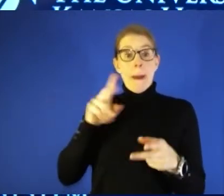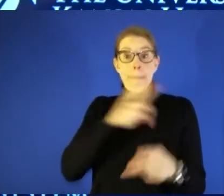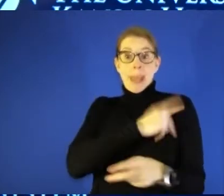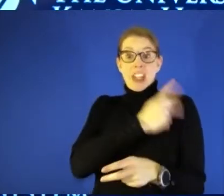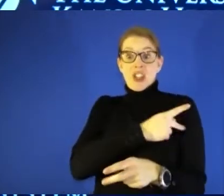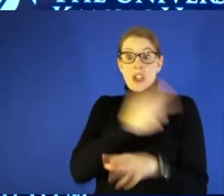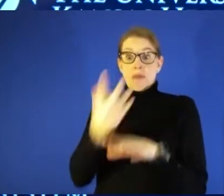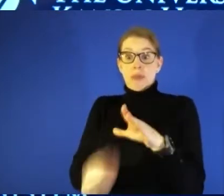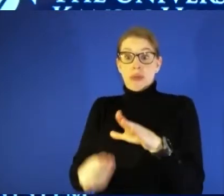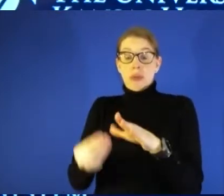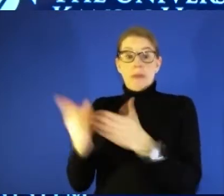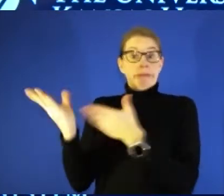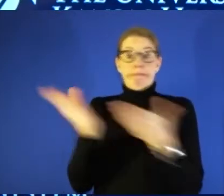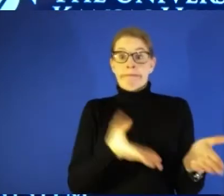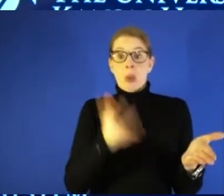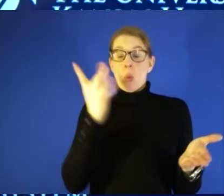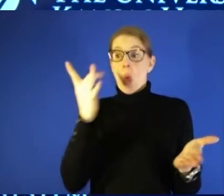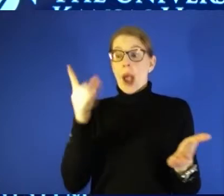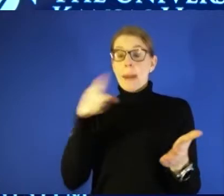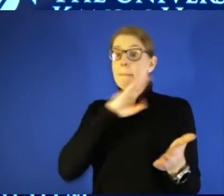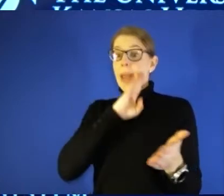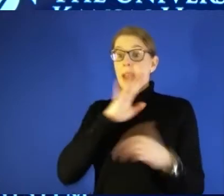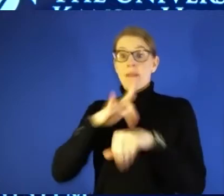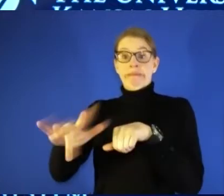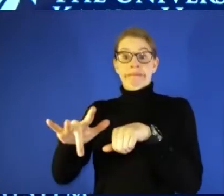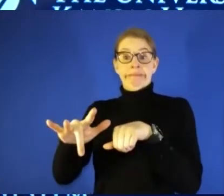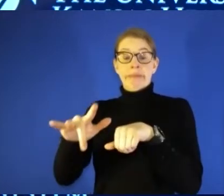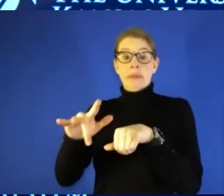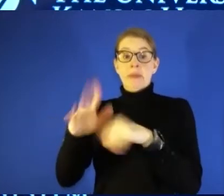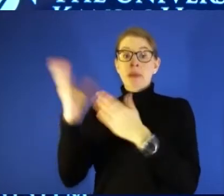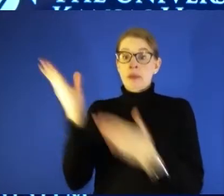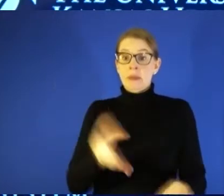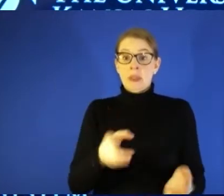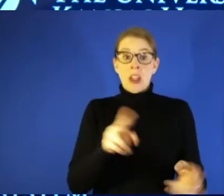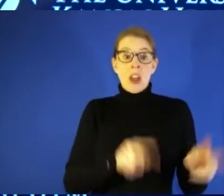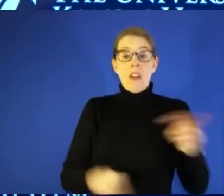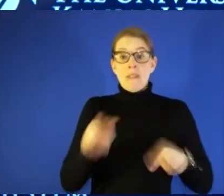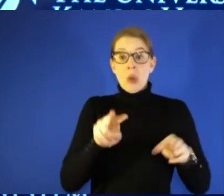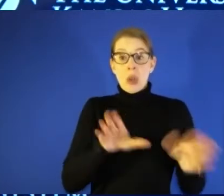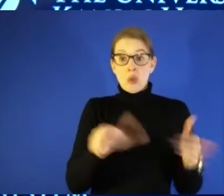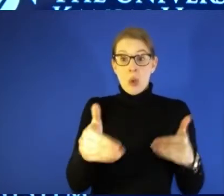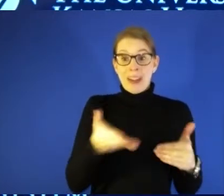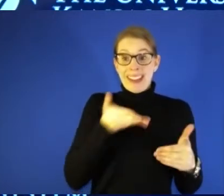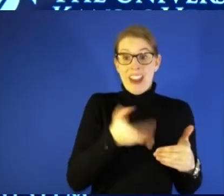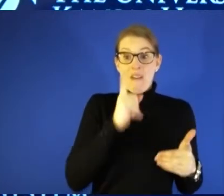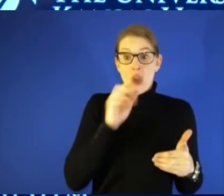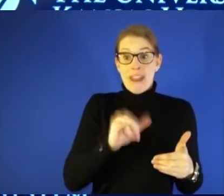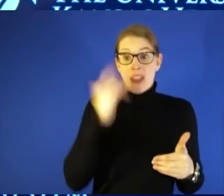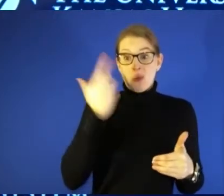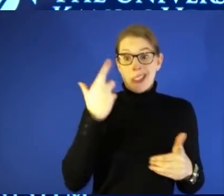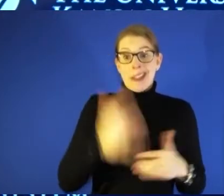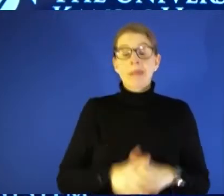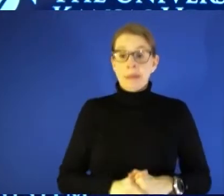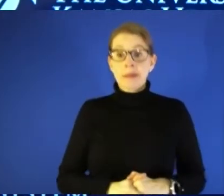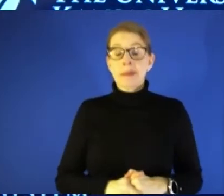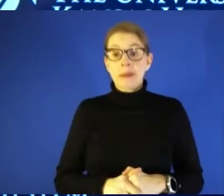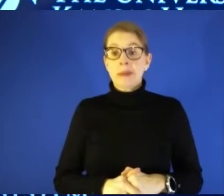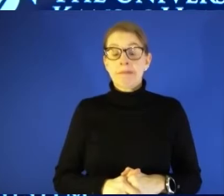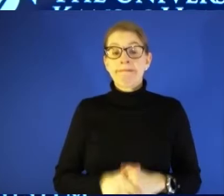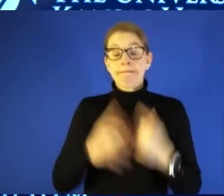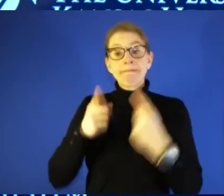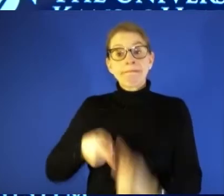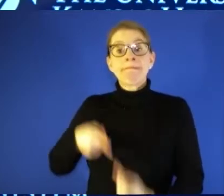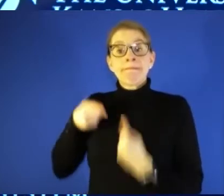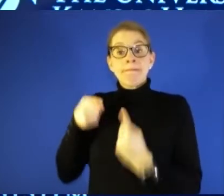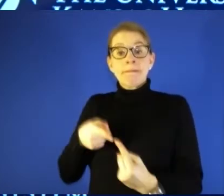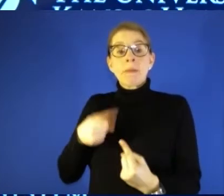that another patient in that bed, so we move them down to the morgue, and the viewing room is there for that reason. But it is definitely a struggle that we've